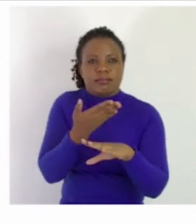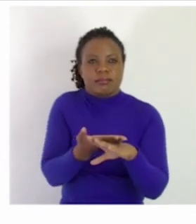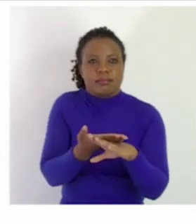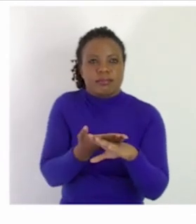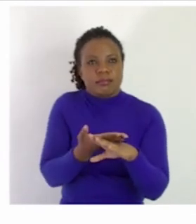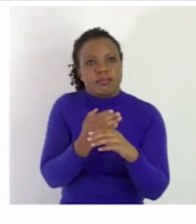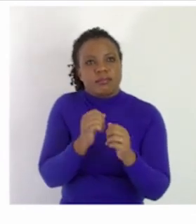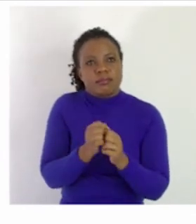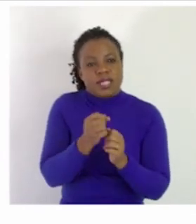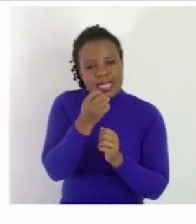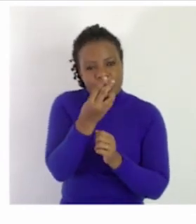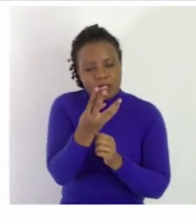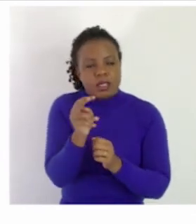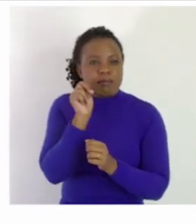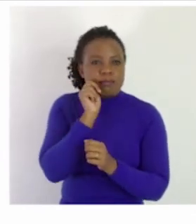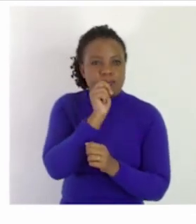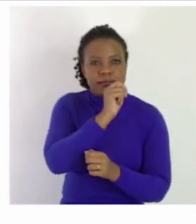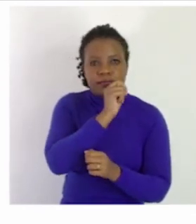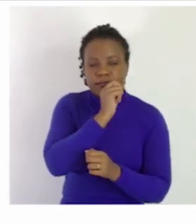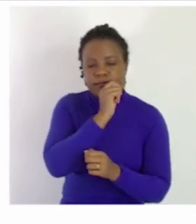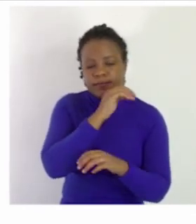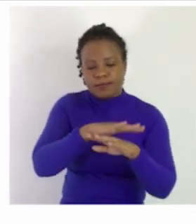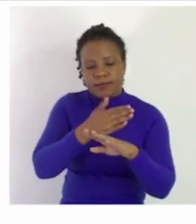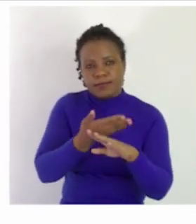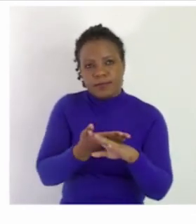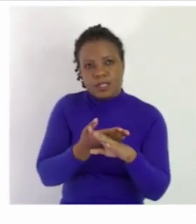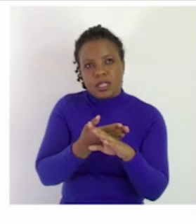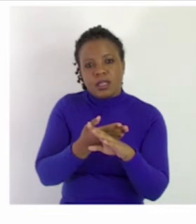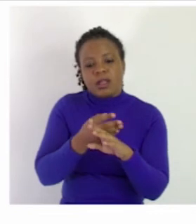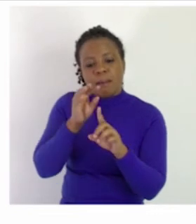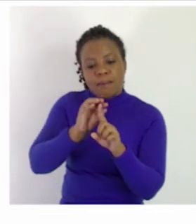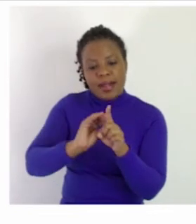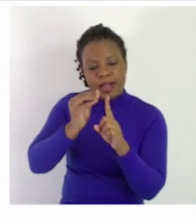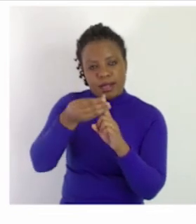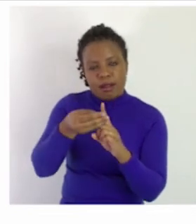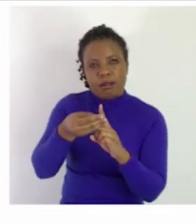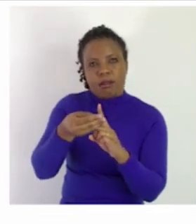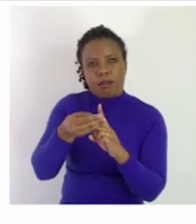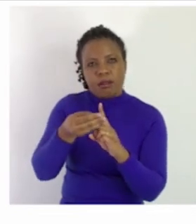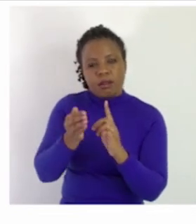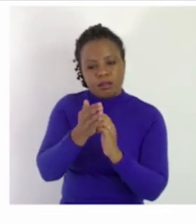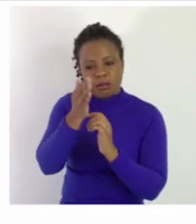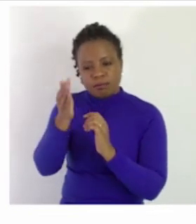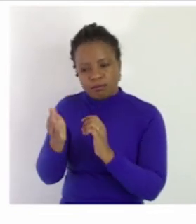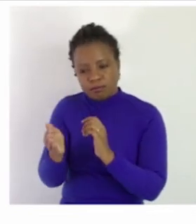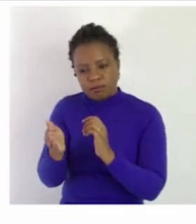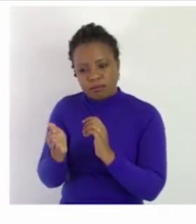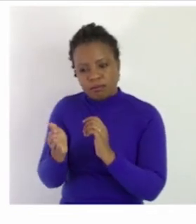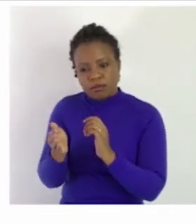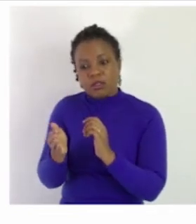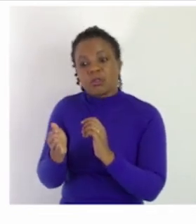the count nouns or countable nouns, if you take banana, in the plural form, it's going to